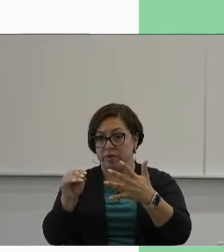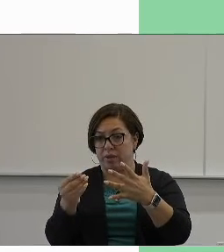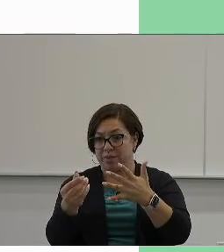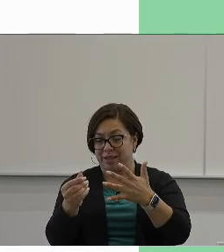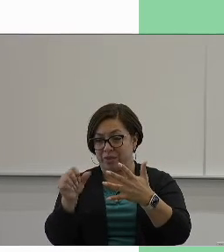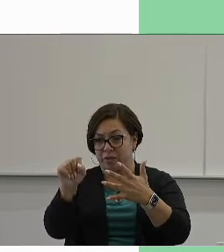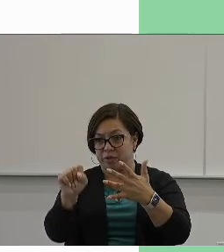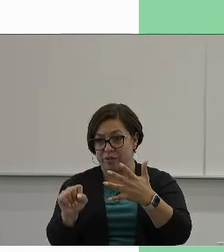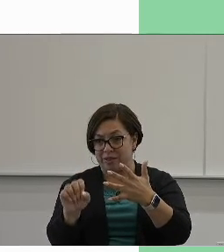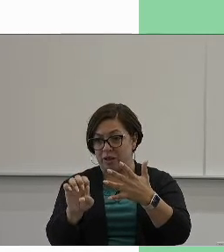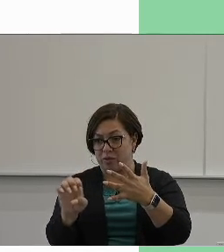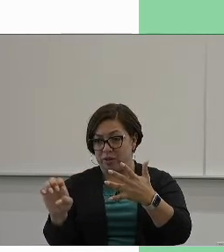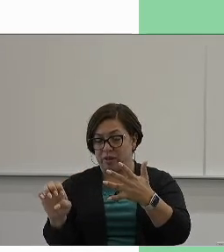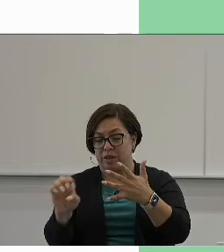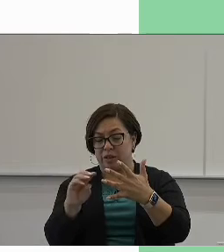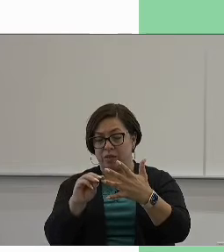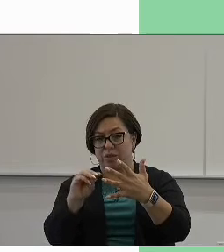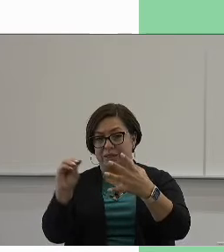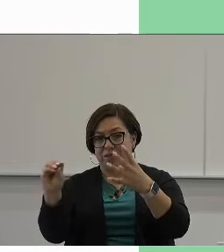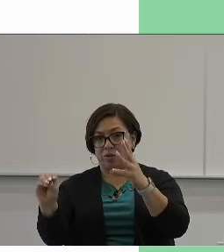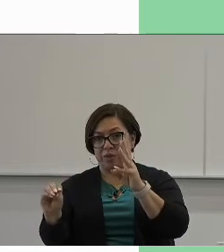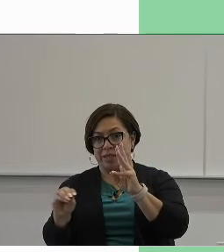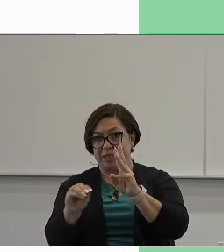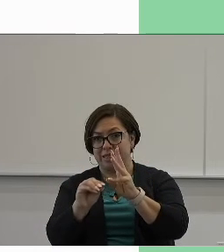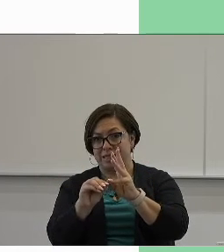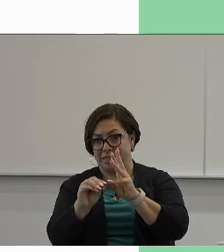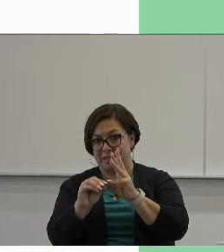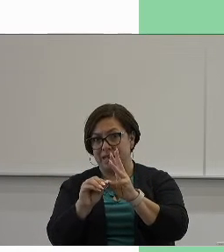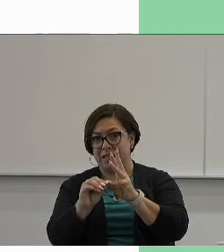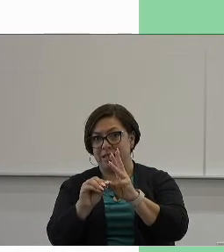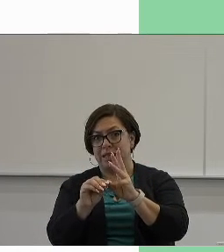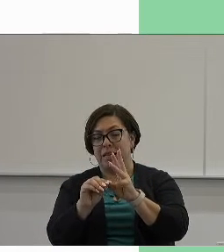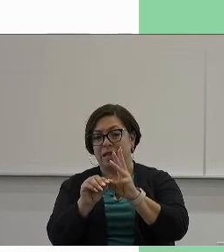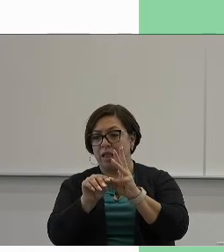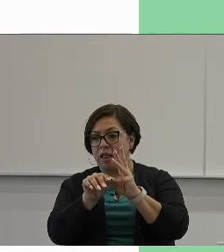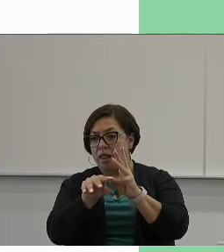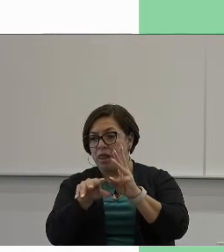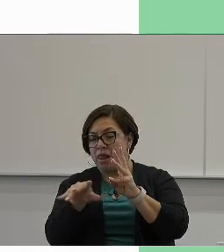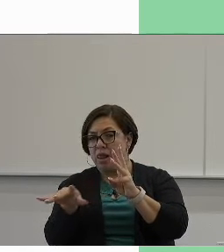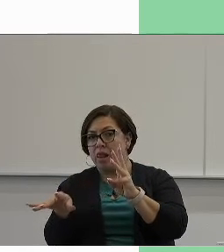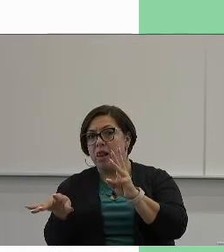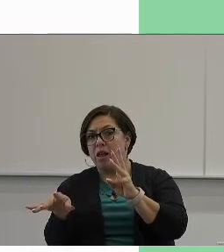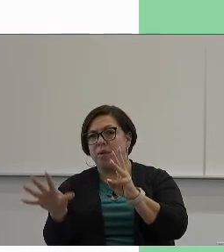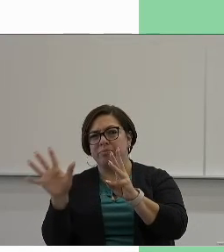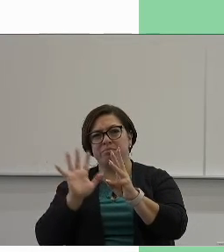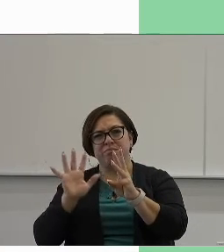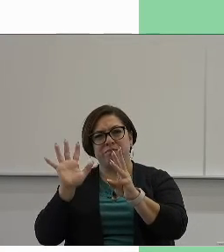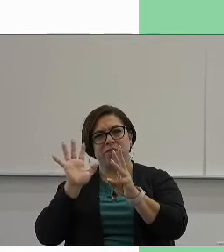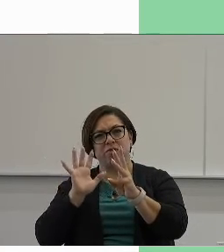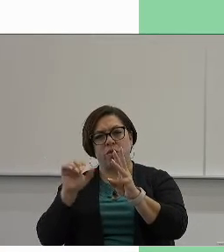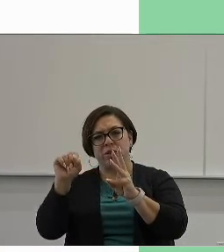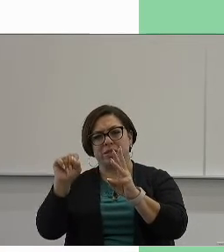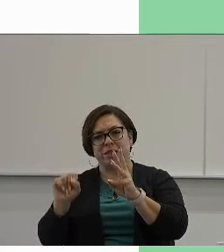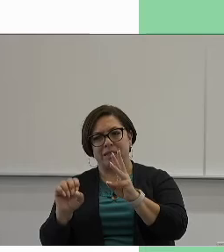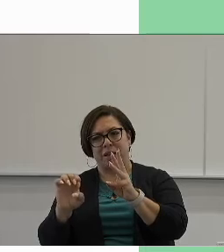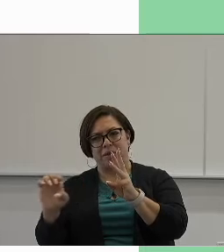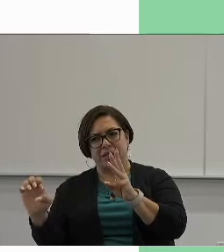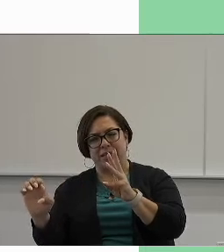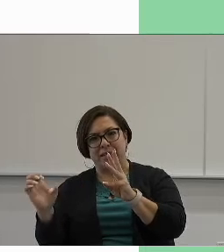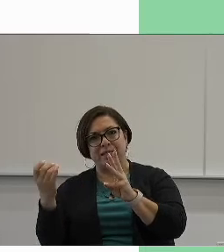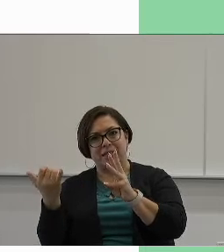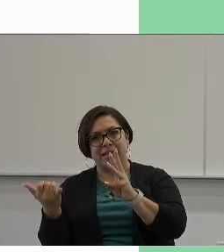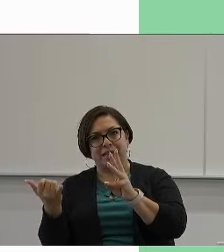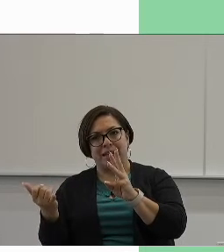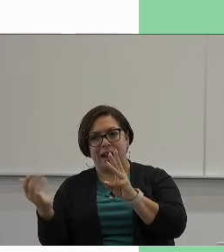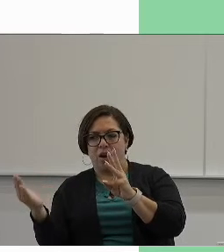side there to District 6, so that where it used to kind of stretch much further down into the southeast side, now